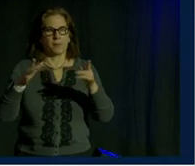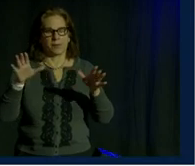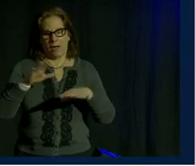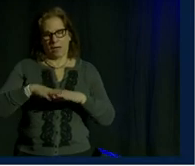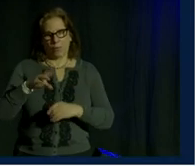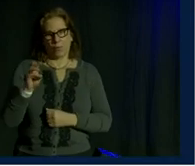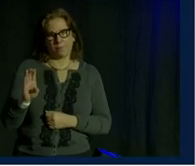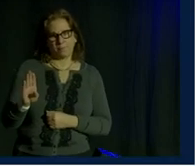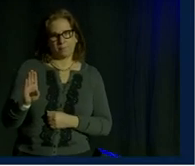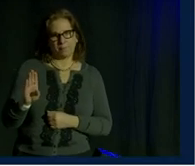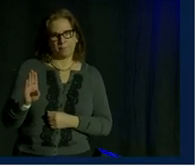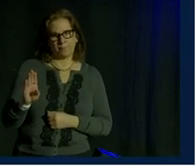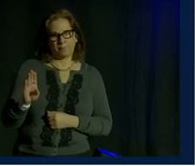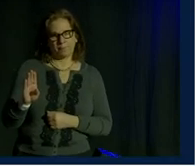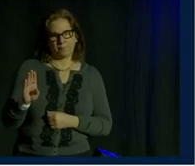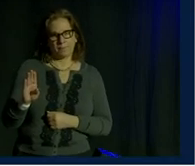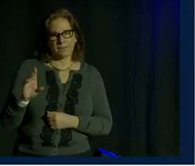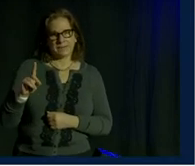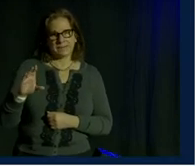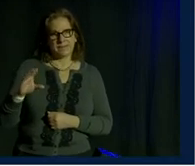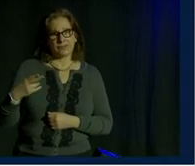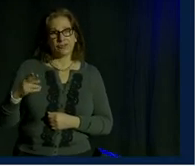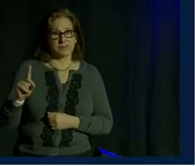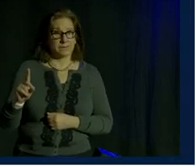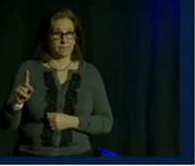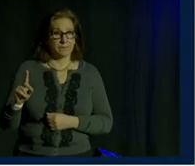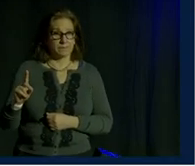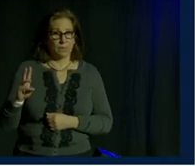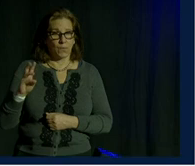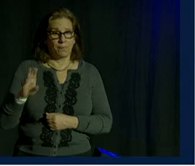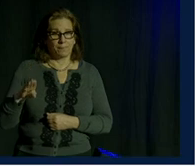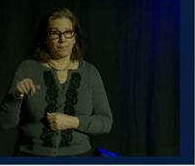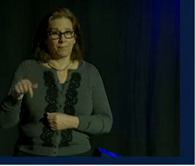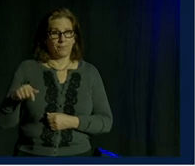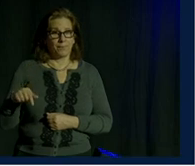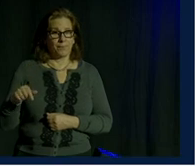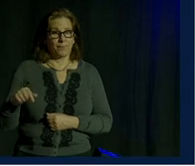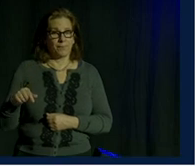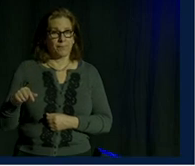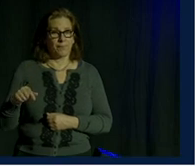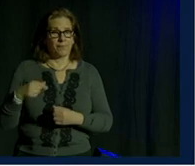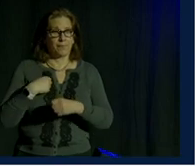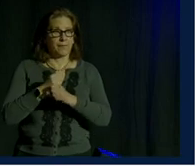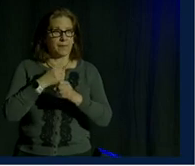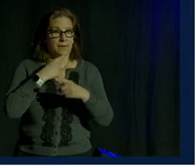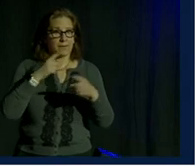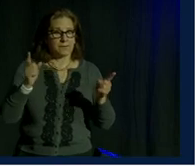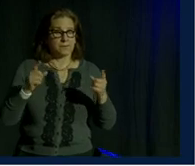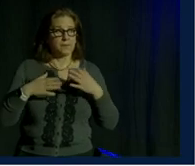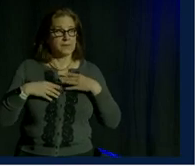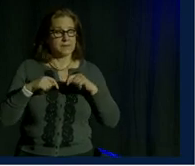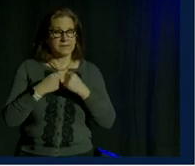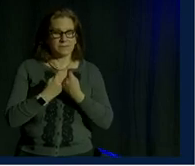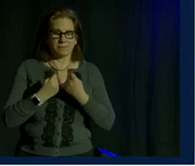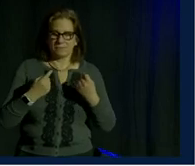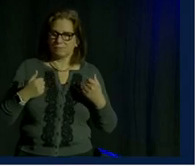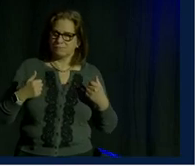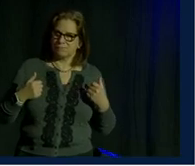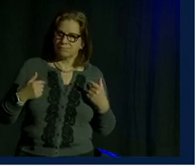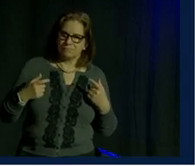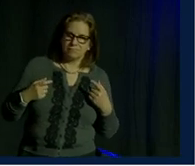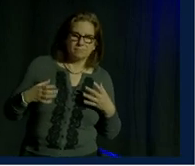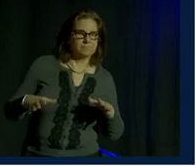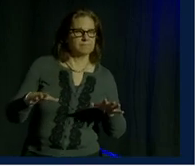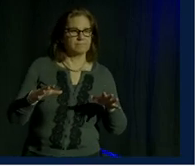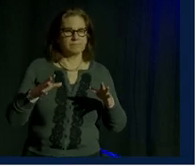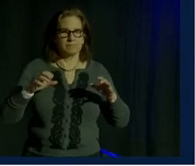also extremely excited to announce that after Herculean efforts by my team at DHCD and across the